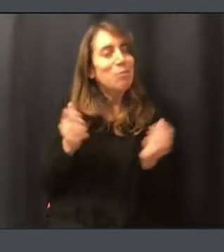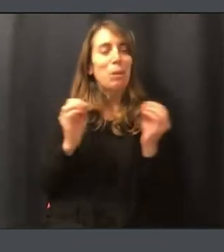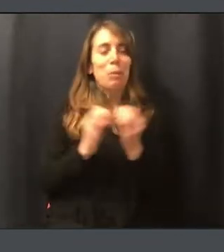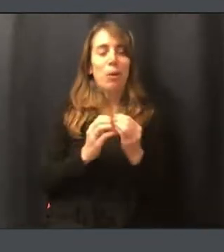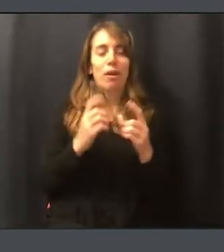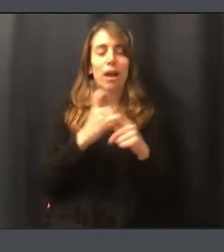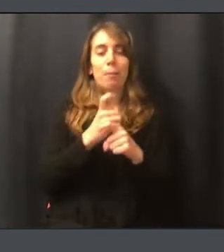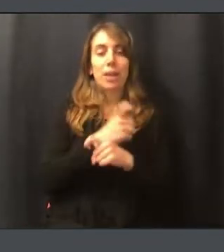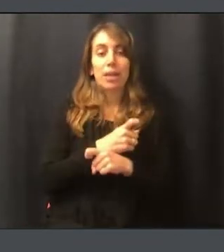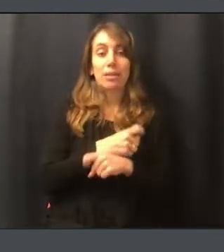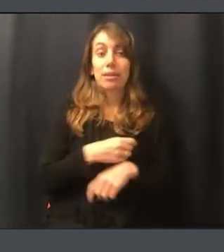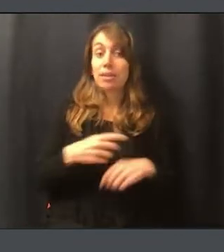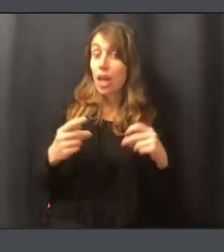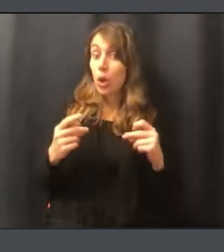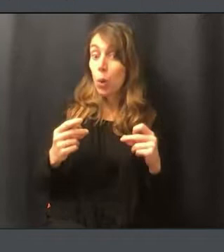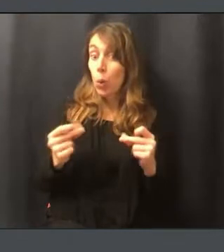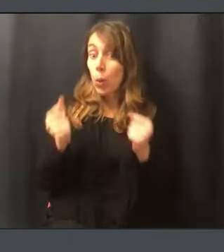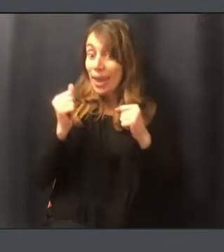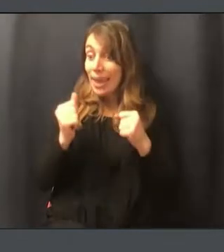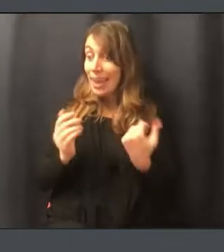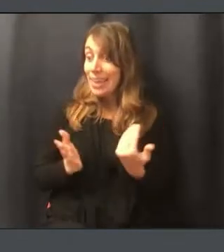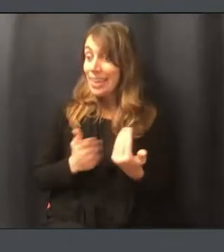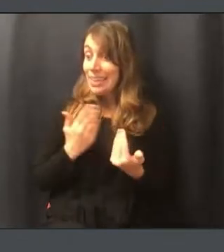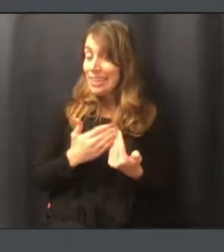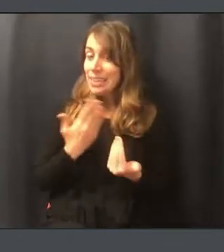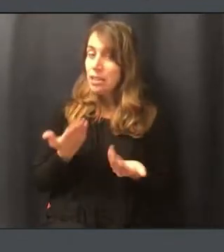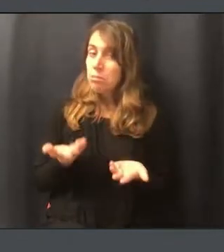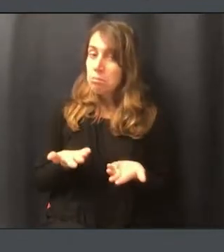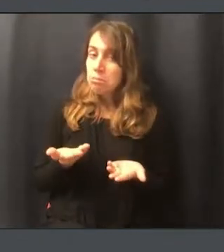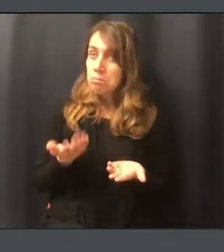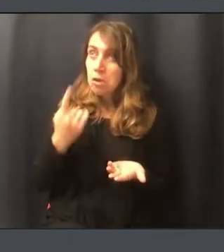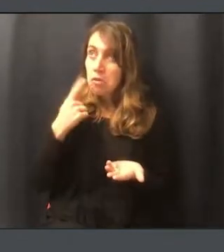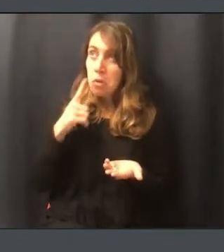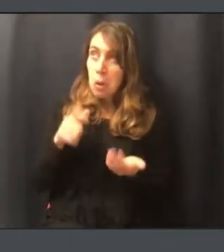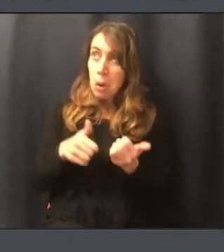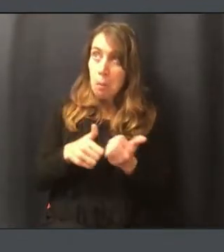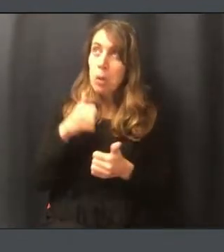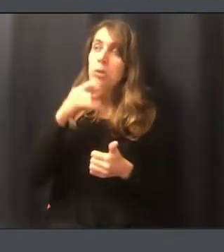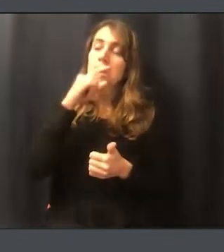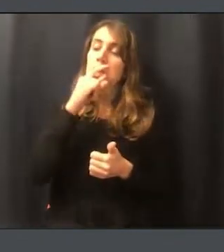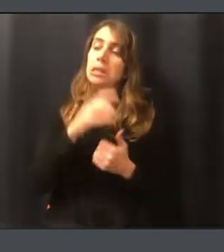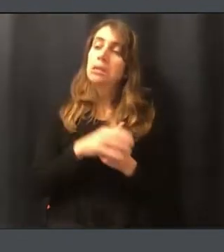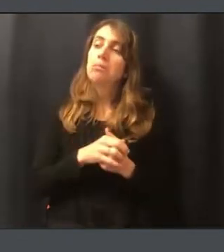Is it quick and easy? I would say for most kids,